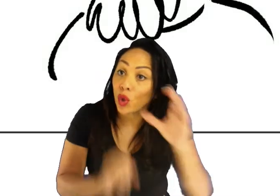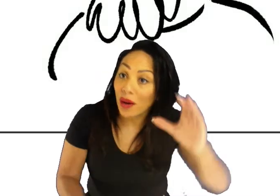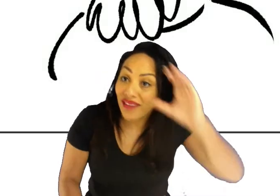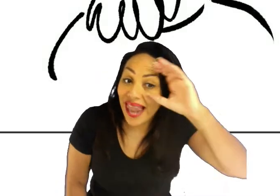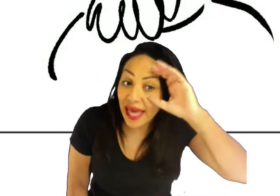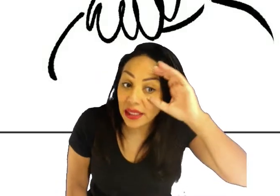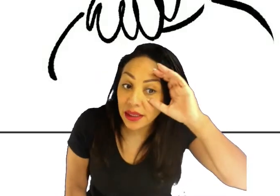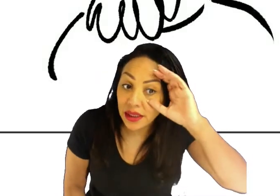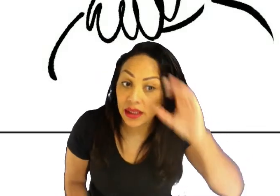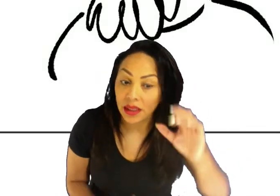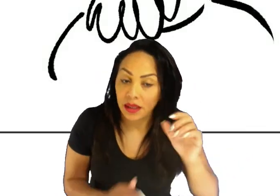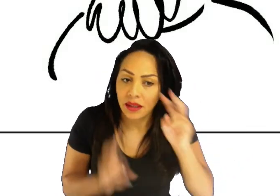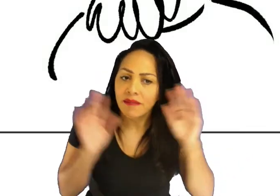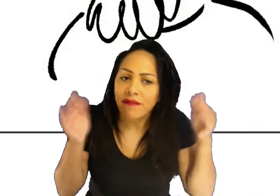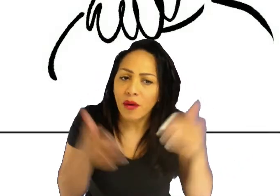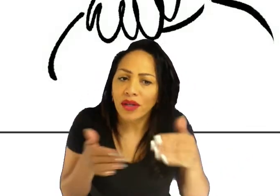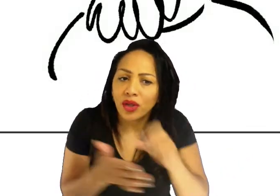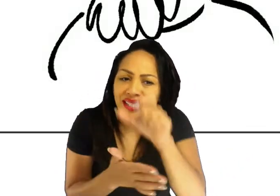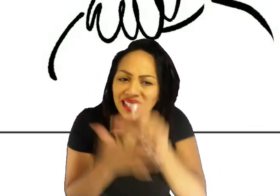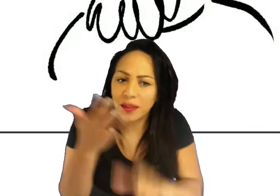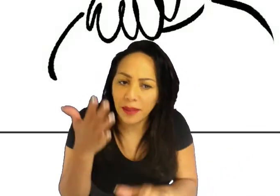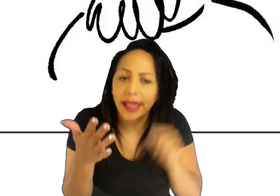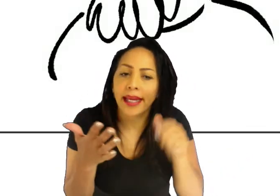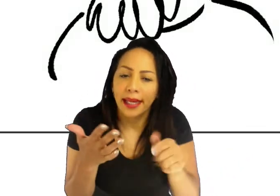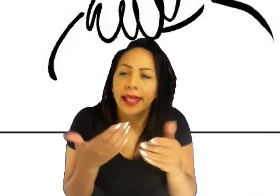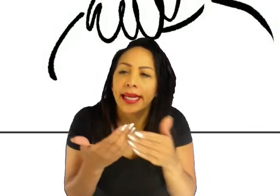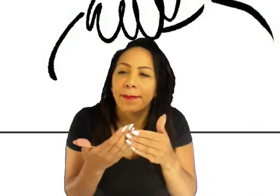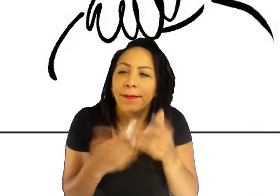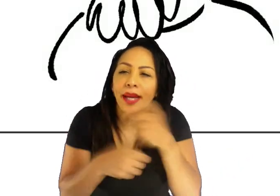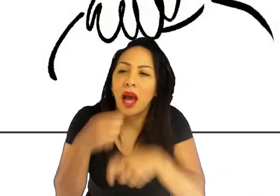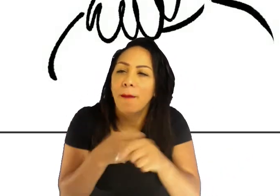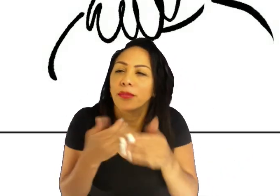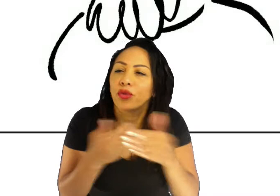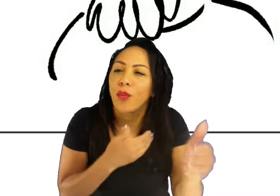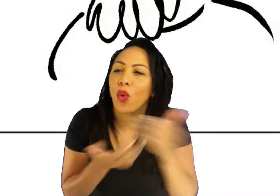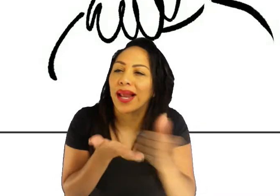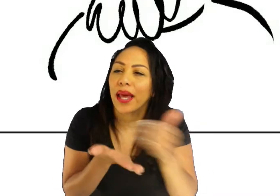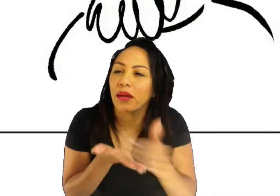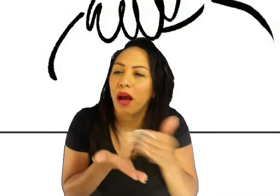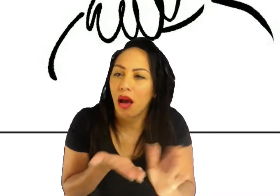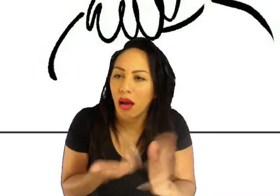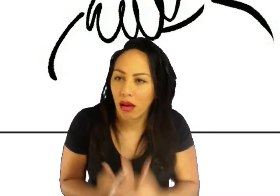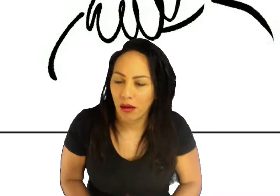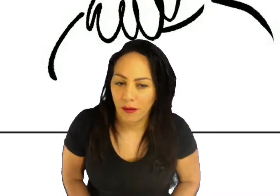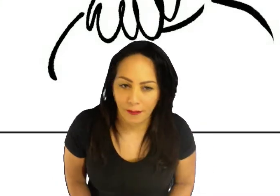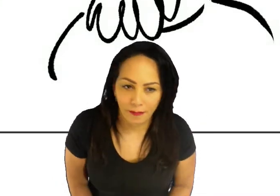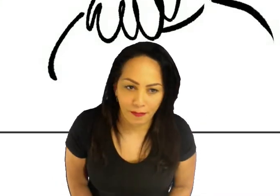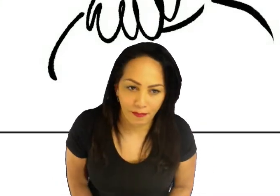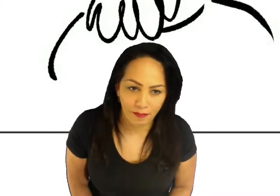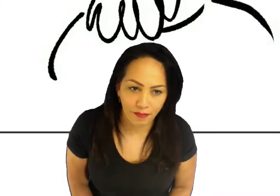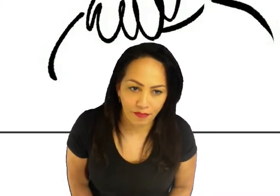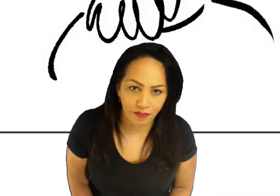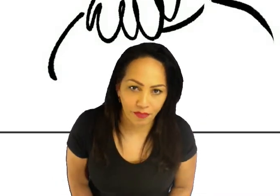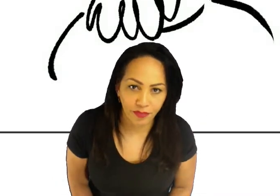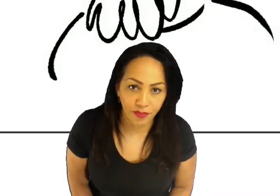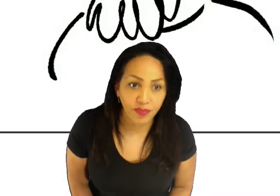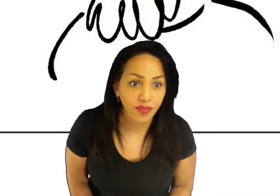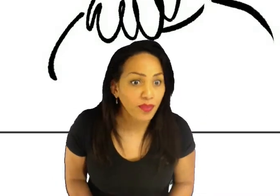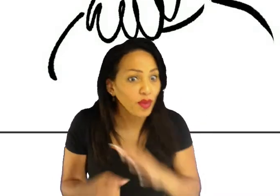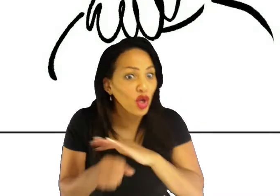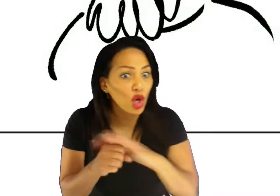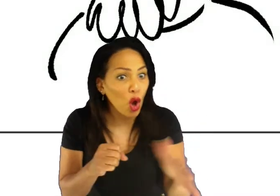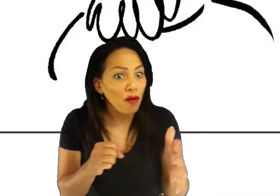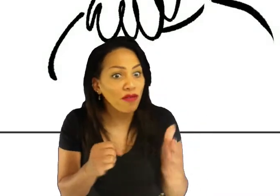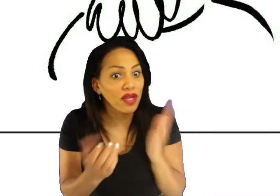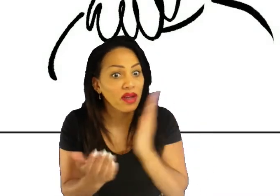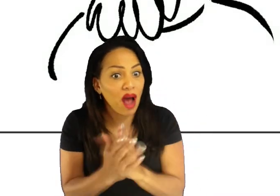some research, you can find plenty of people talking about the ways that COVID leveled the playing field.